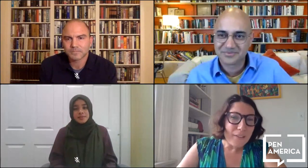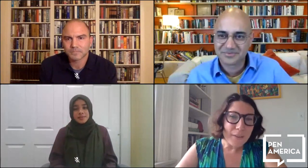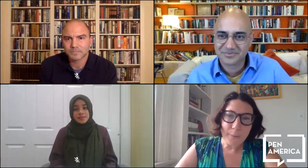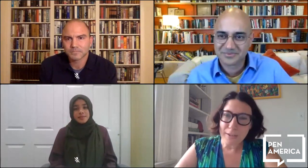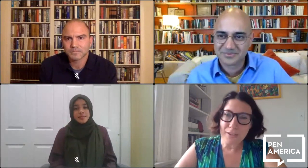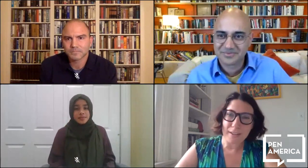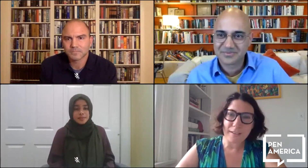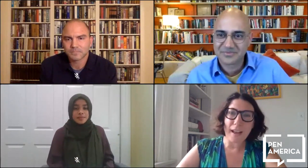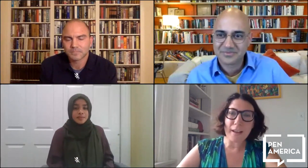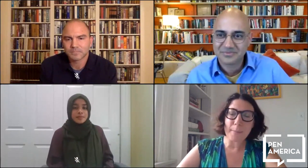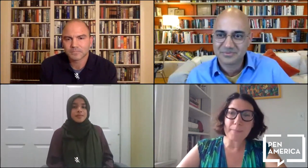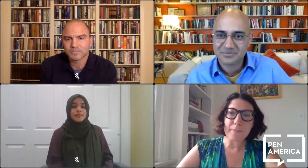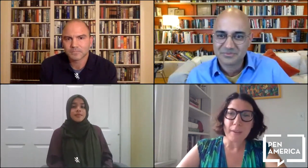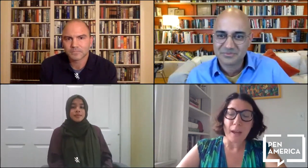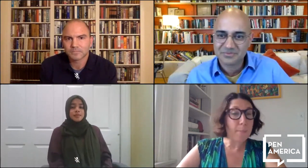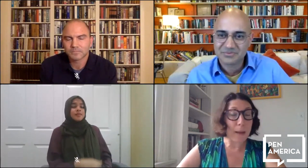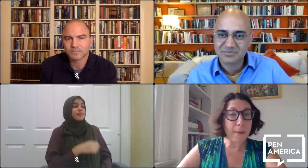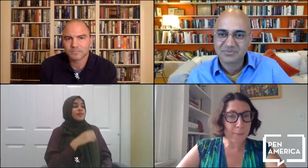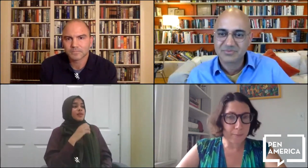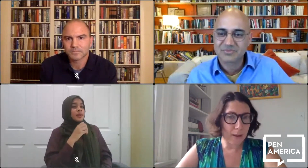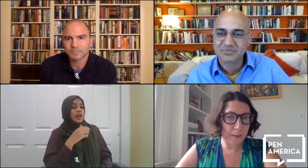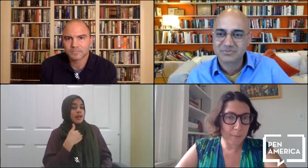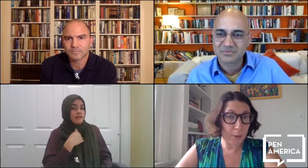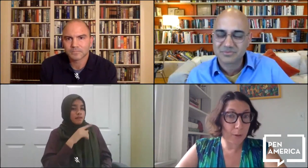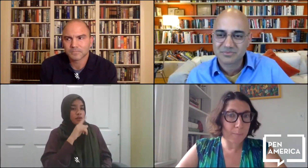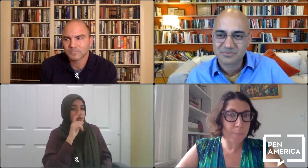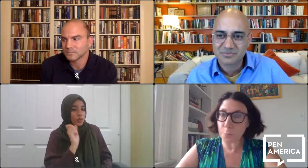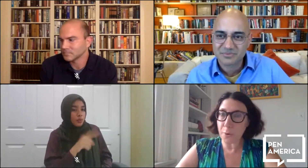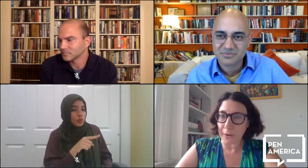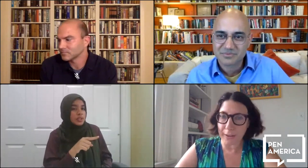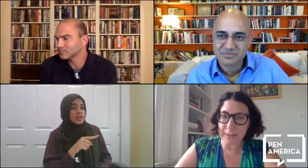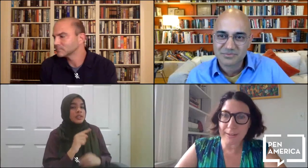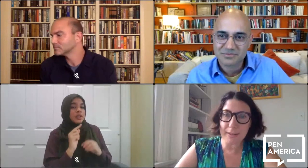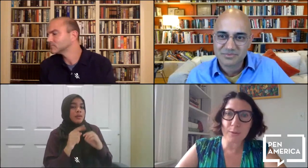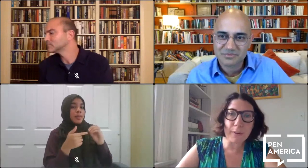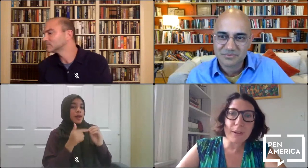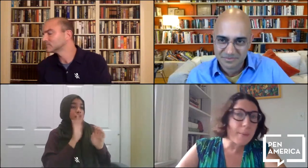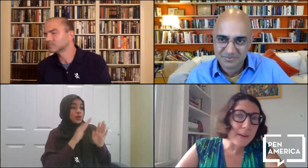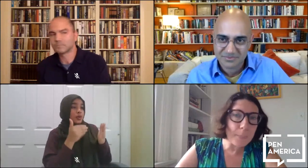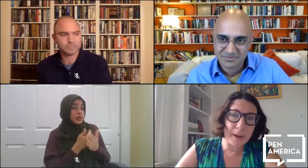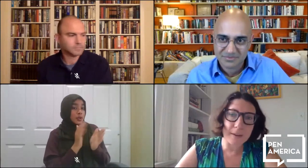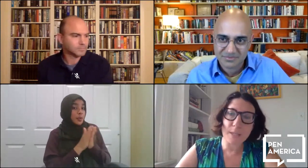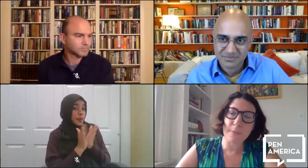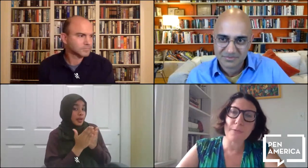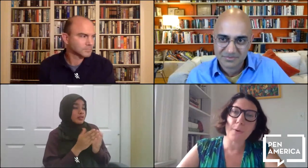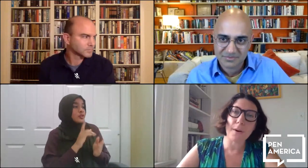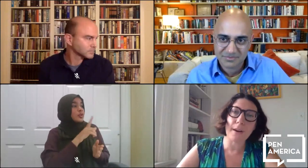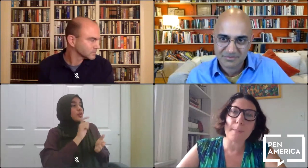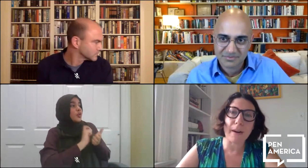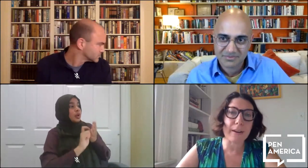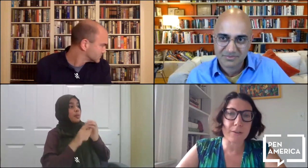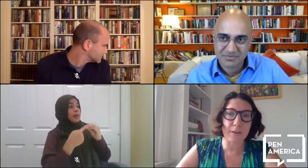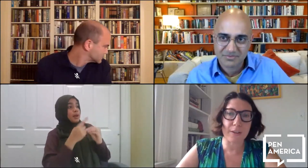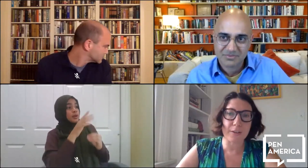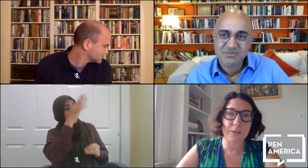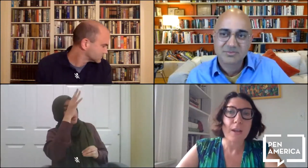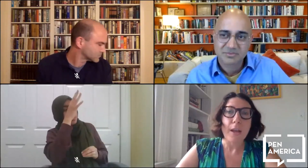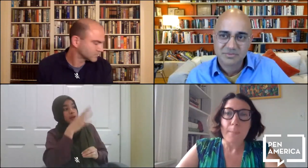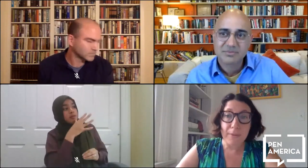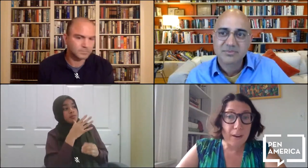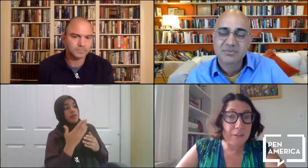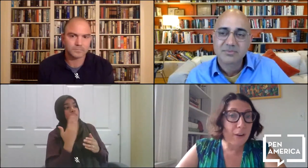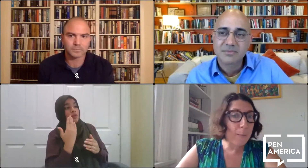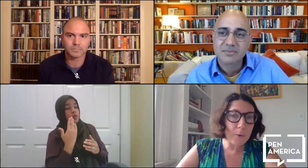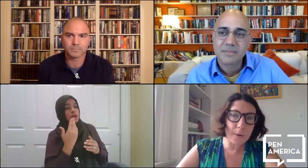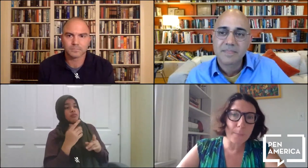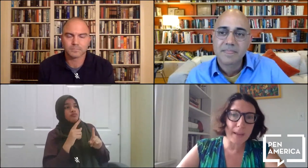So we have a question about your new book, and it says, you've written about your parents before in American Dervish,